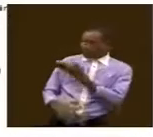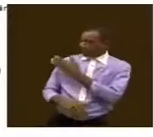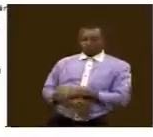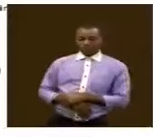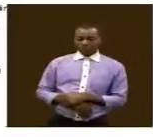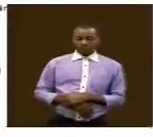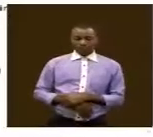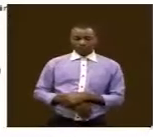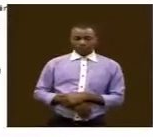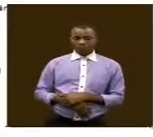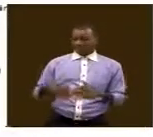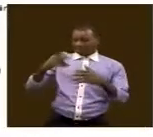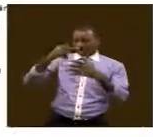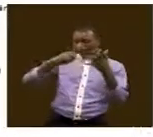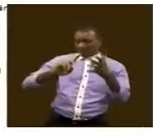And the parts are